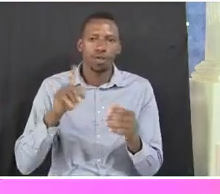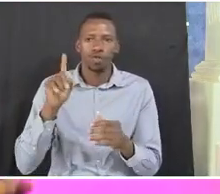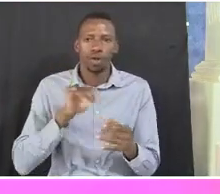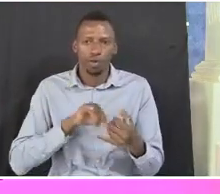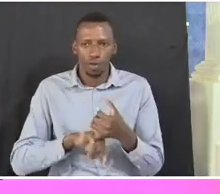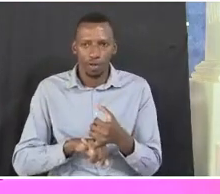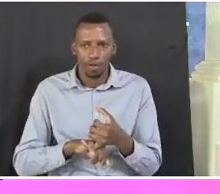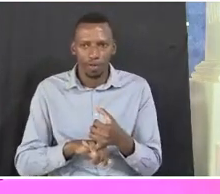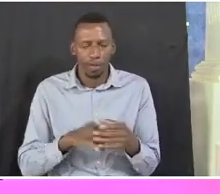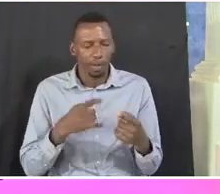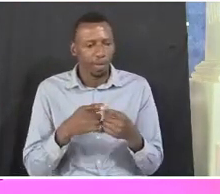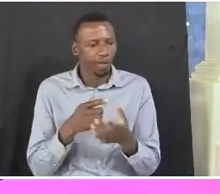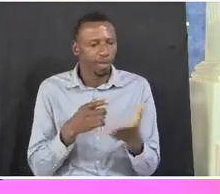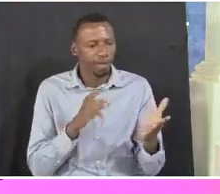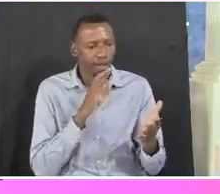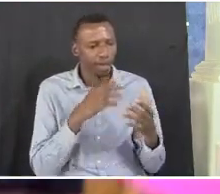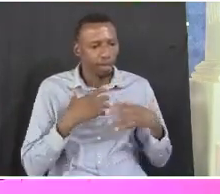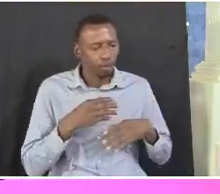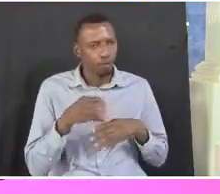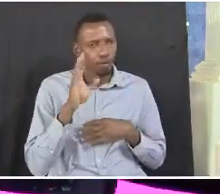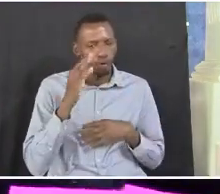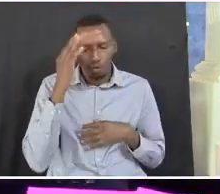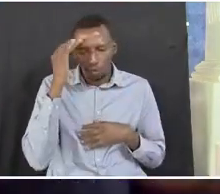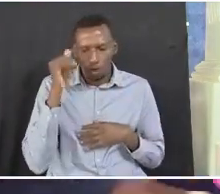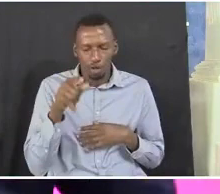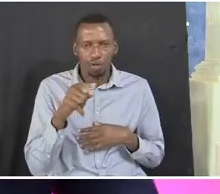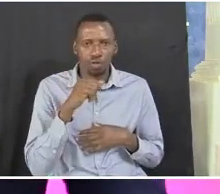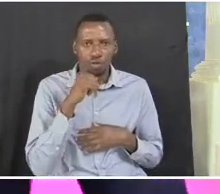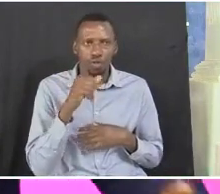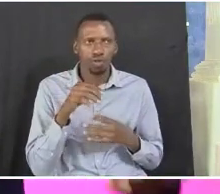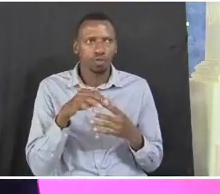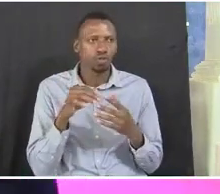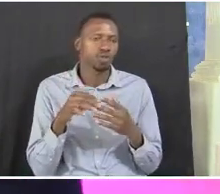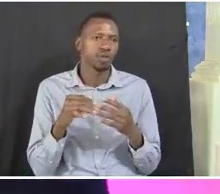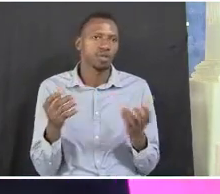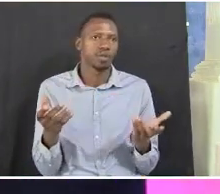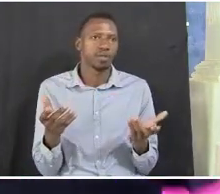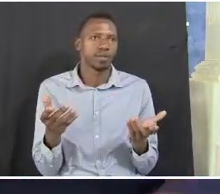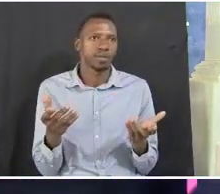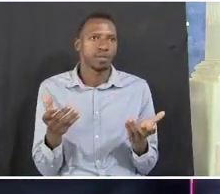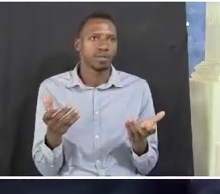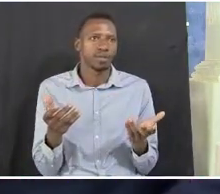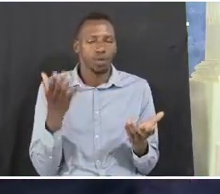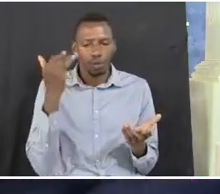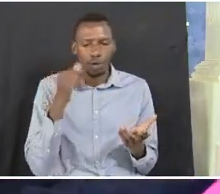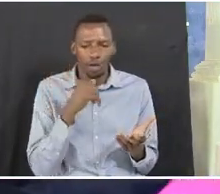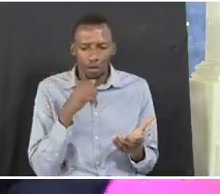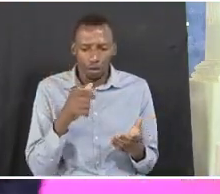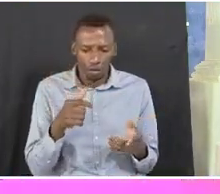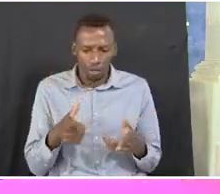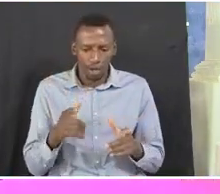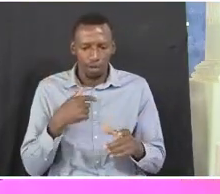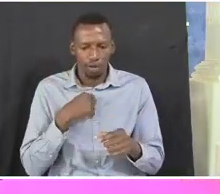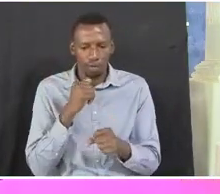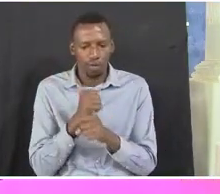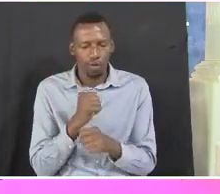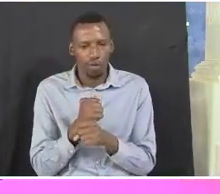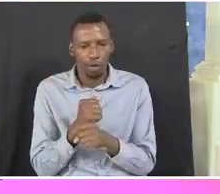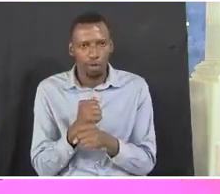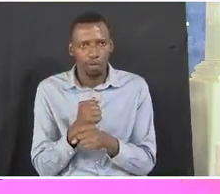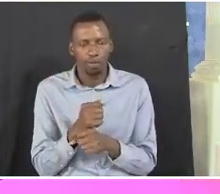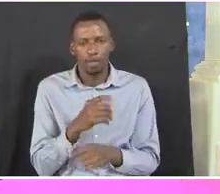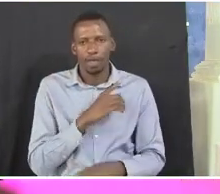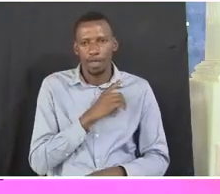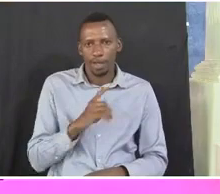are called the people of God. Why are you not choosing me? Why are you not electing me to work? Because David was here.